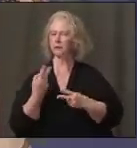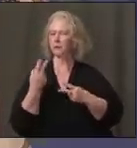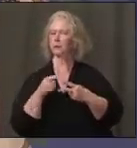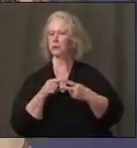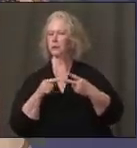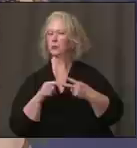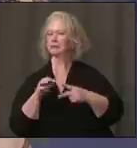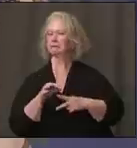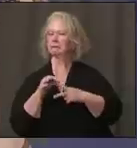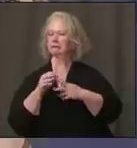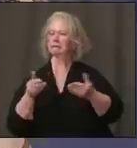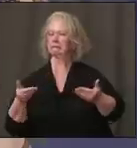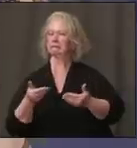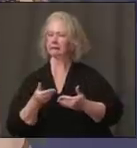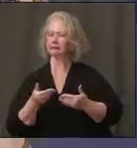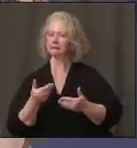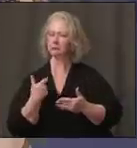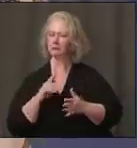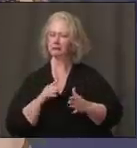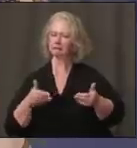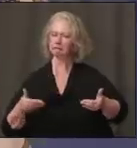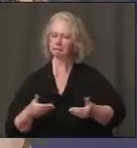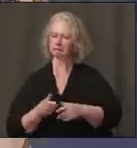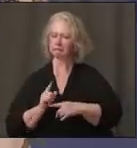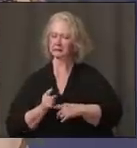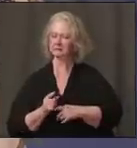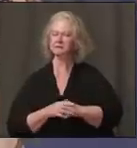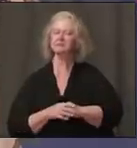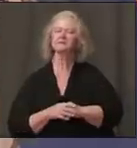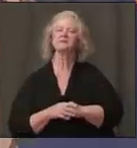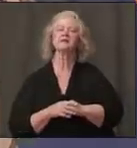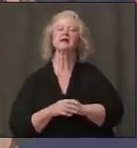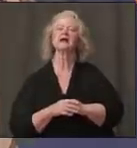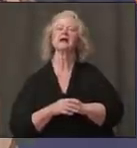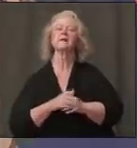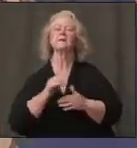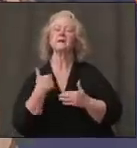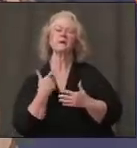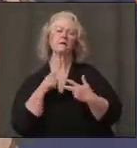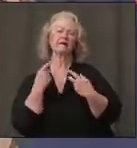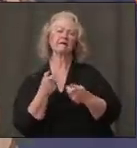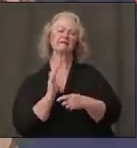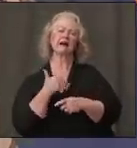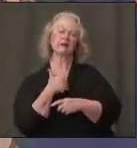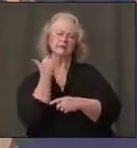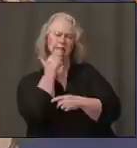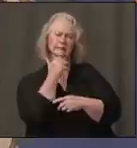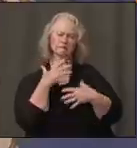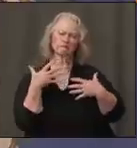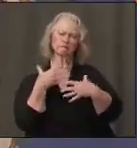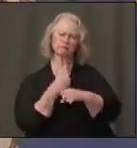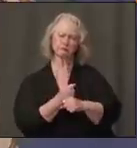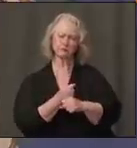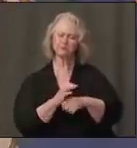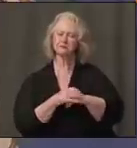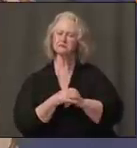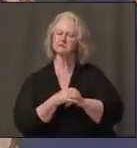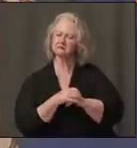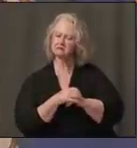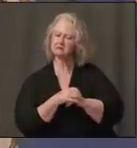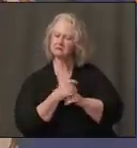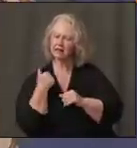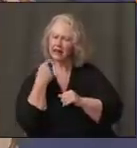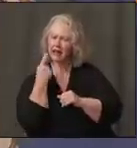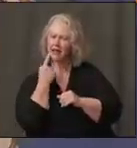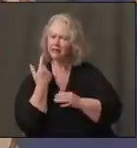to you in a minute. I'm really proud of that. But first, let me give you the daily summary. It is, I think,